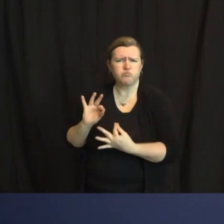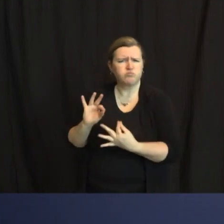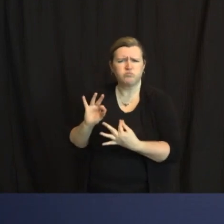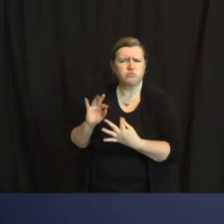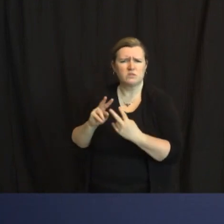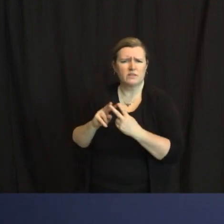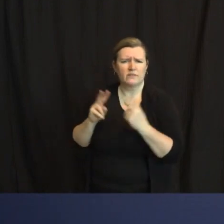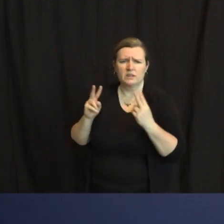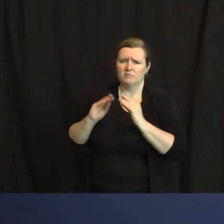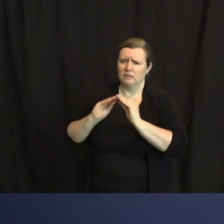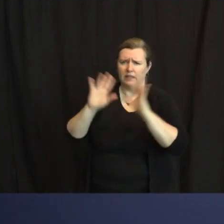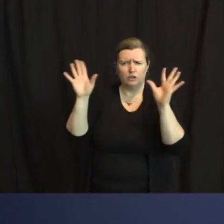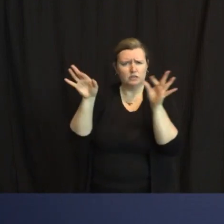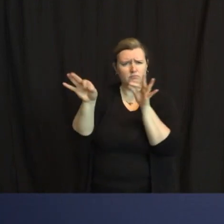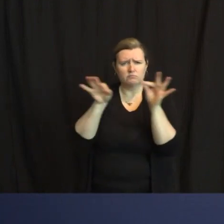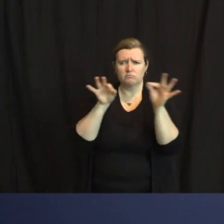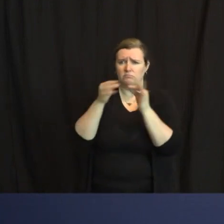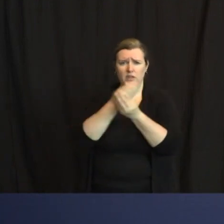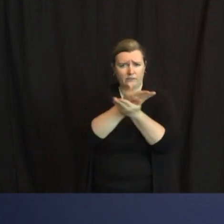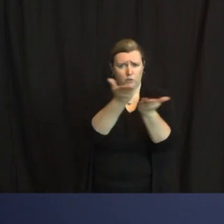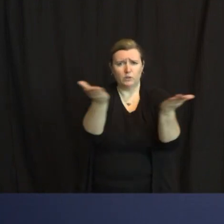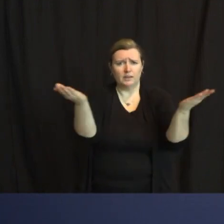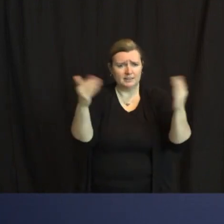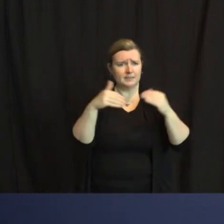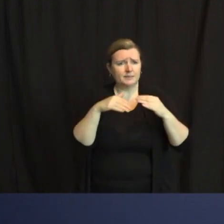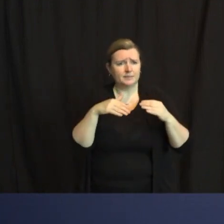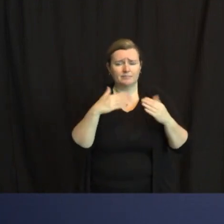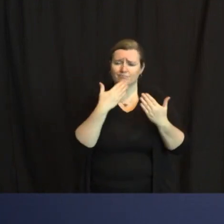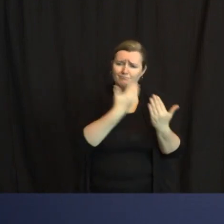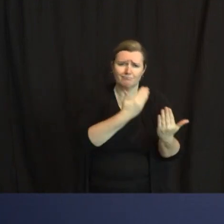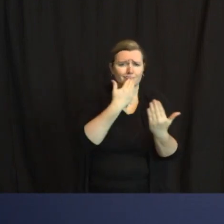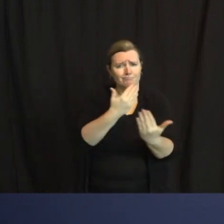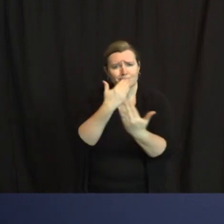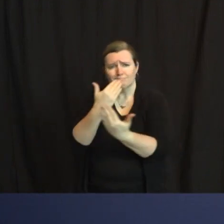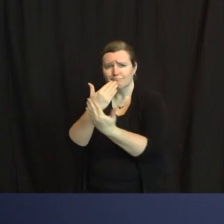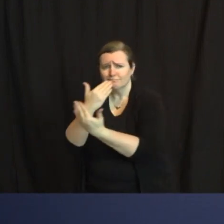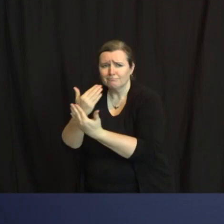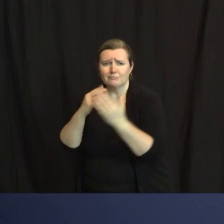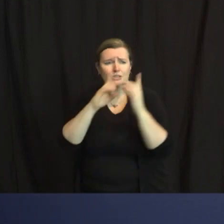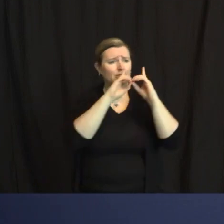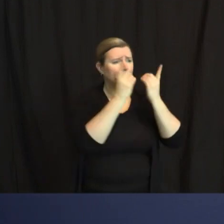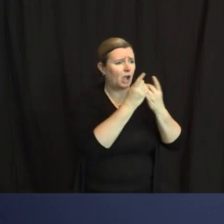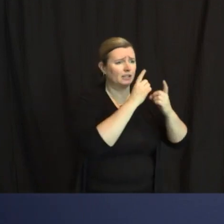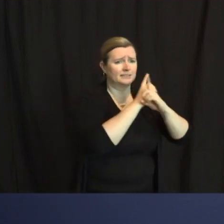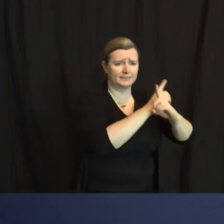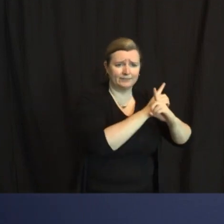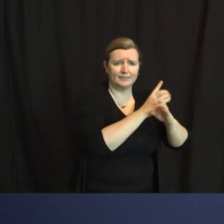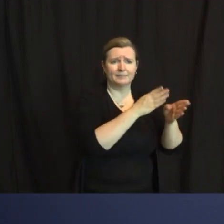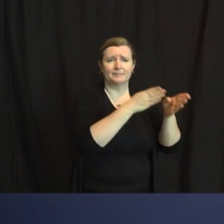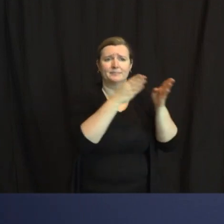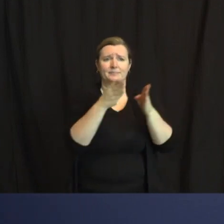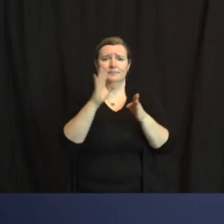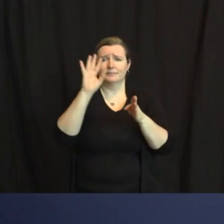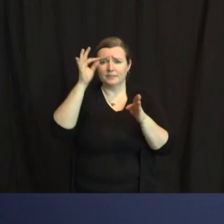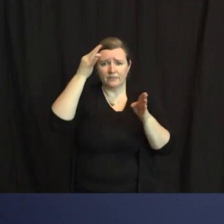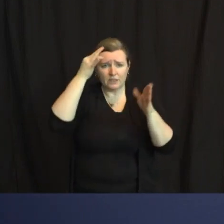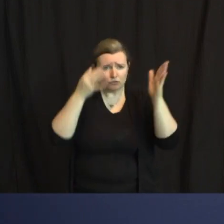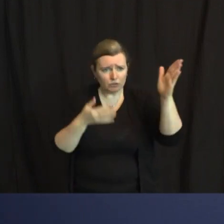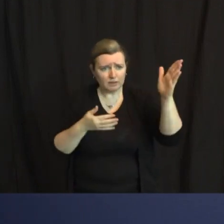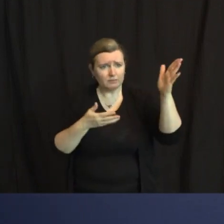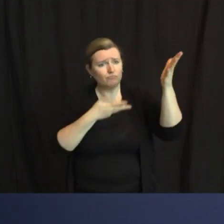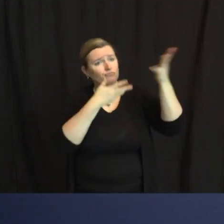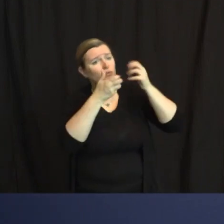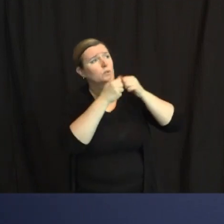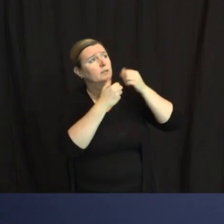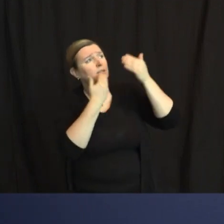expressing that to the highest levels of our Department of Defense and our federal partners in what is certainly an unprecedented crisis.